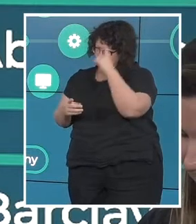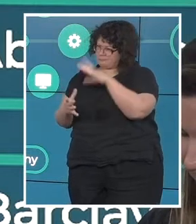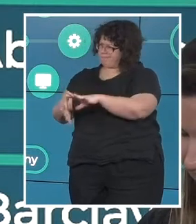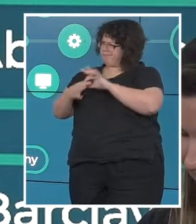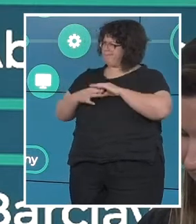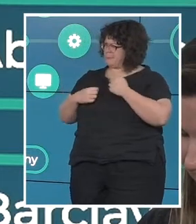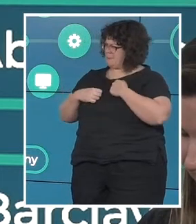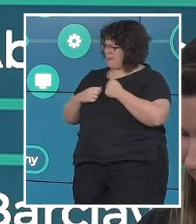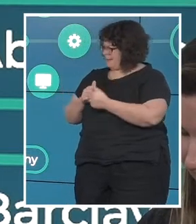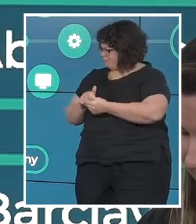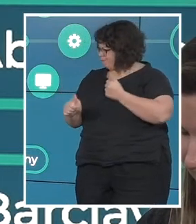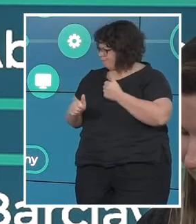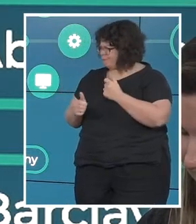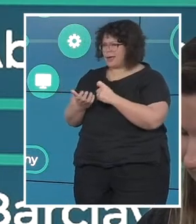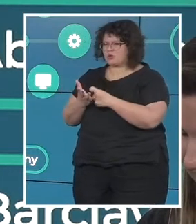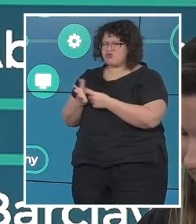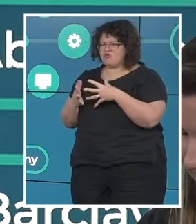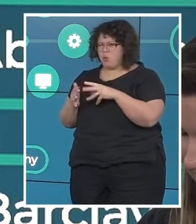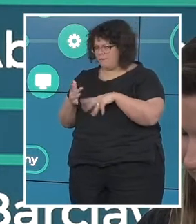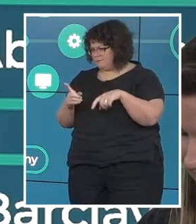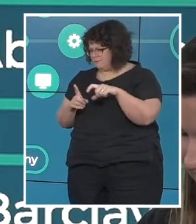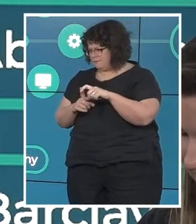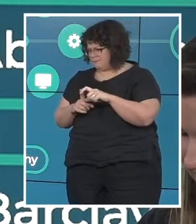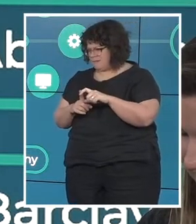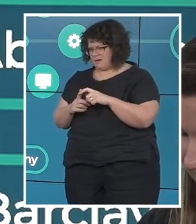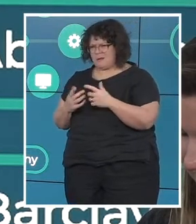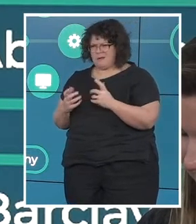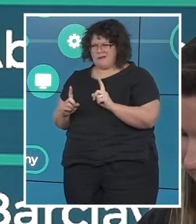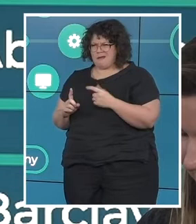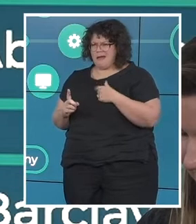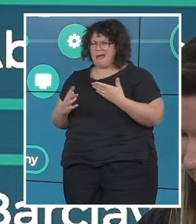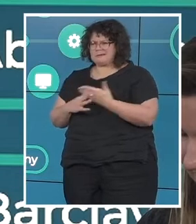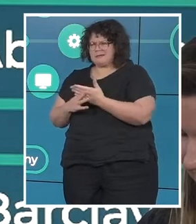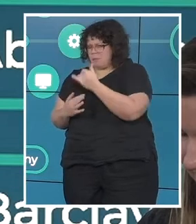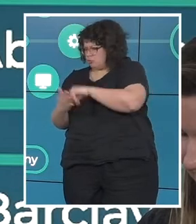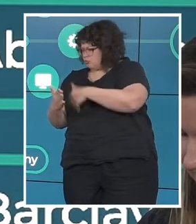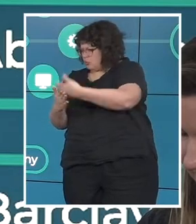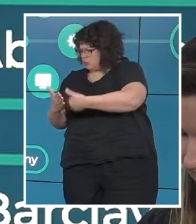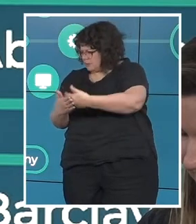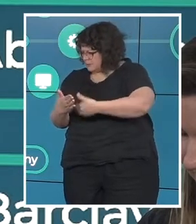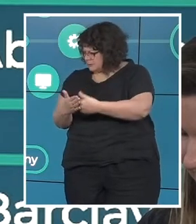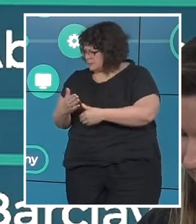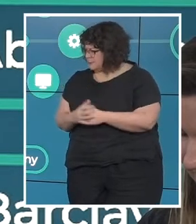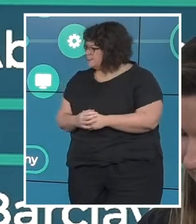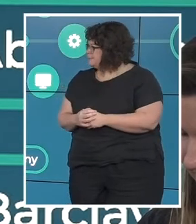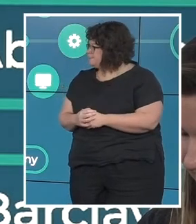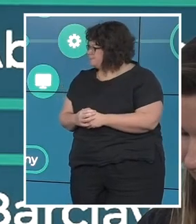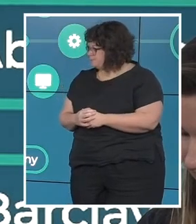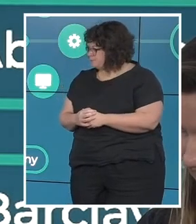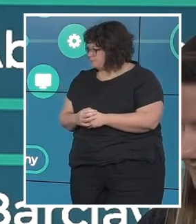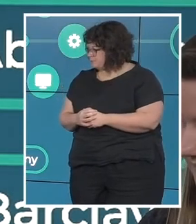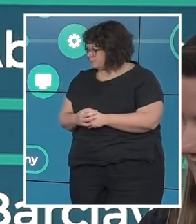Interestingly, for many businesses, documents are actually the most common form of content that they